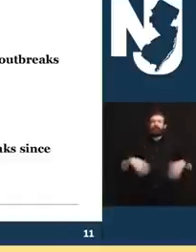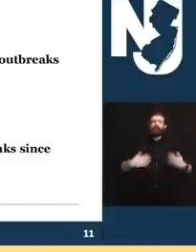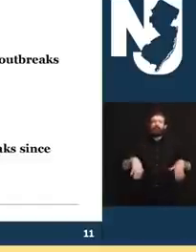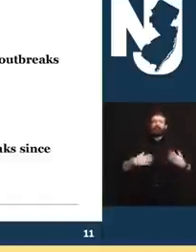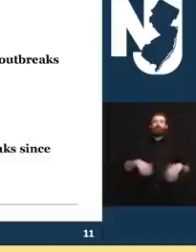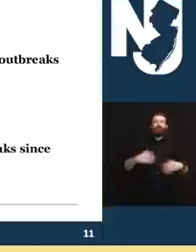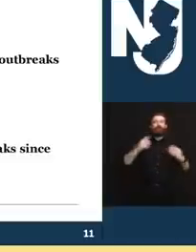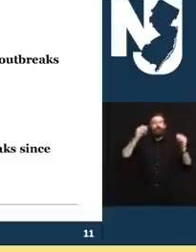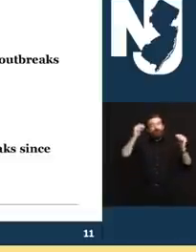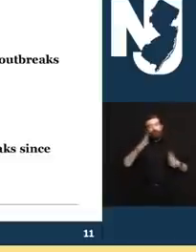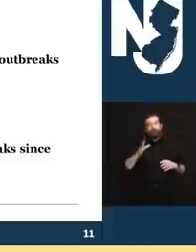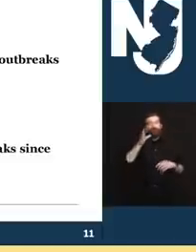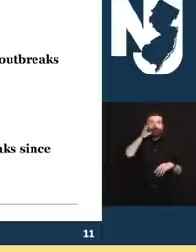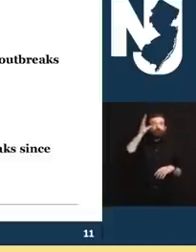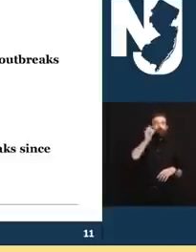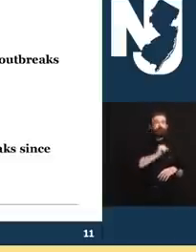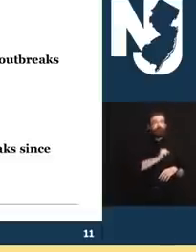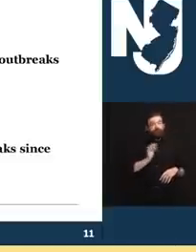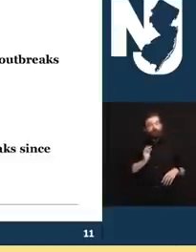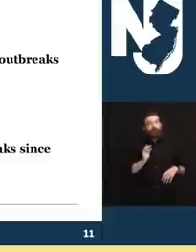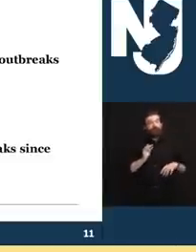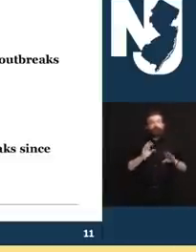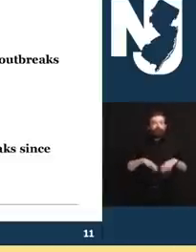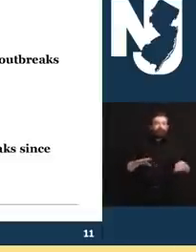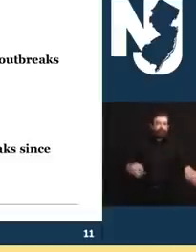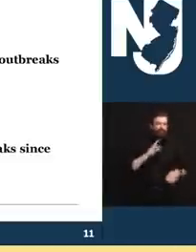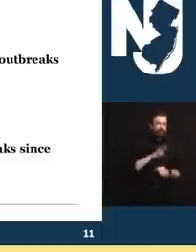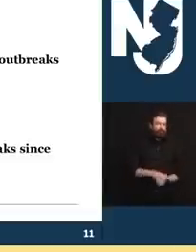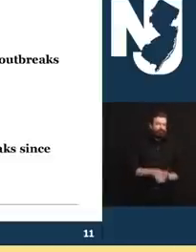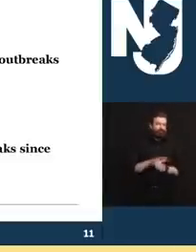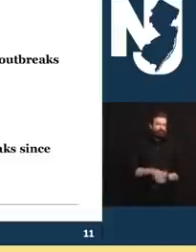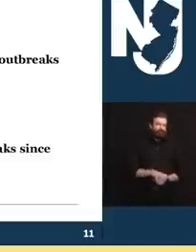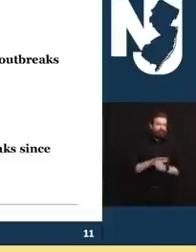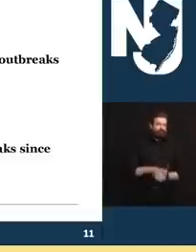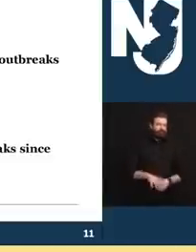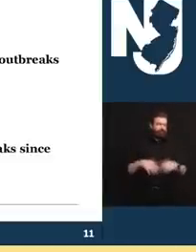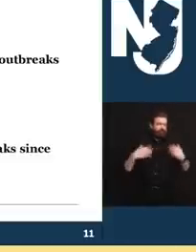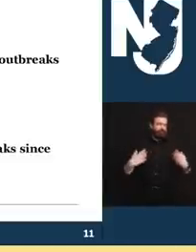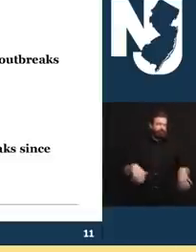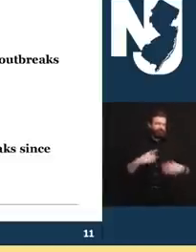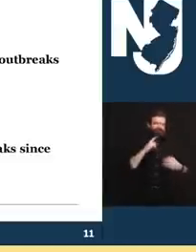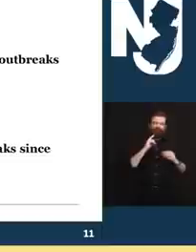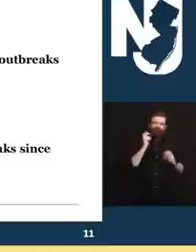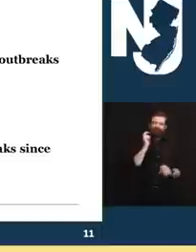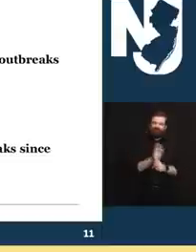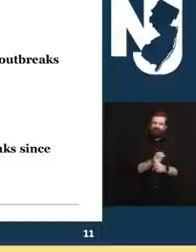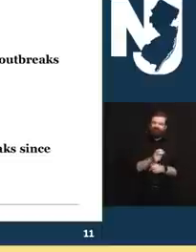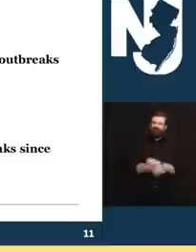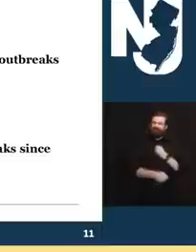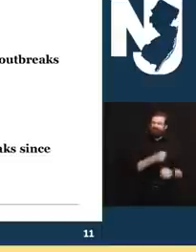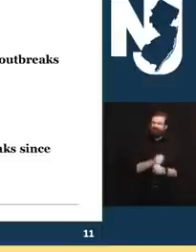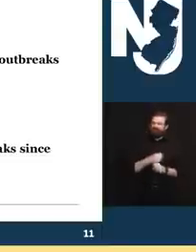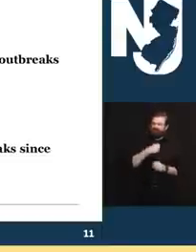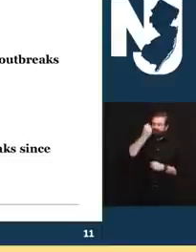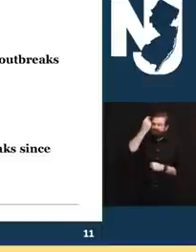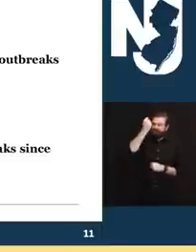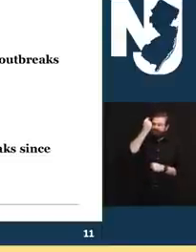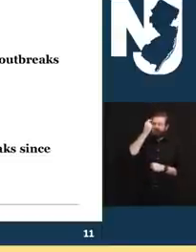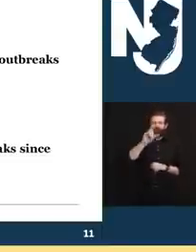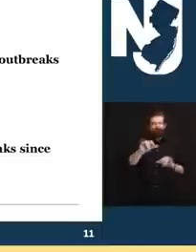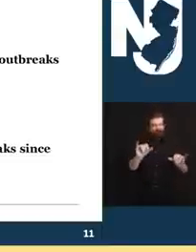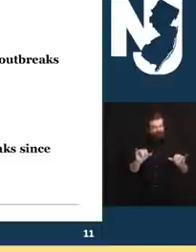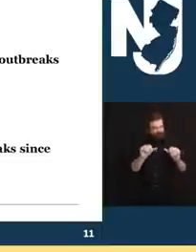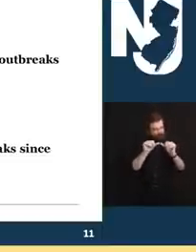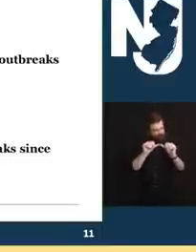People are doing heroic work. Let's keep at it, folks, and again, let's keep at it safely and responsibly.